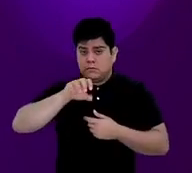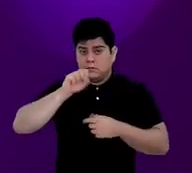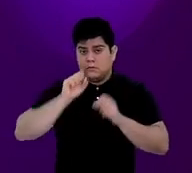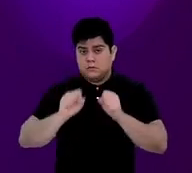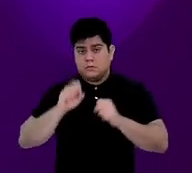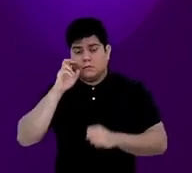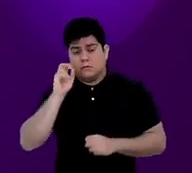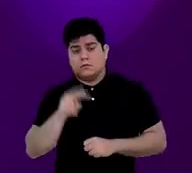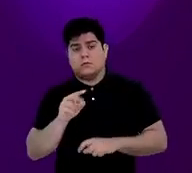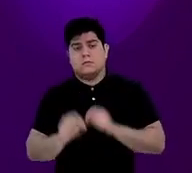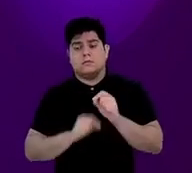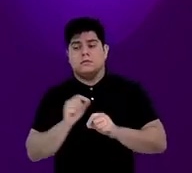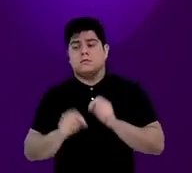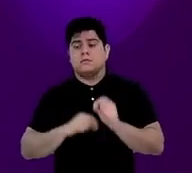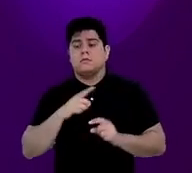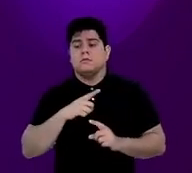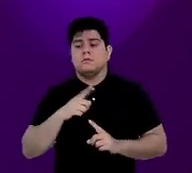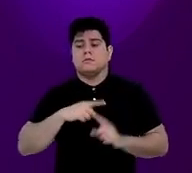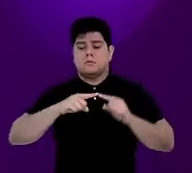1063 and 1270.